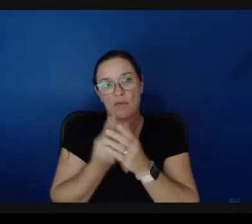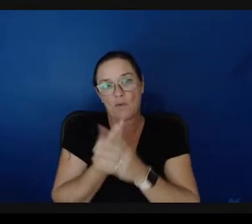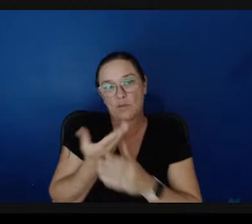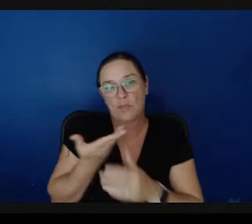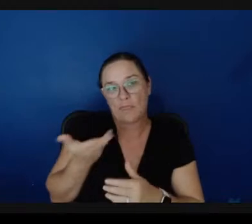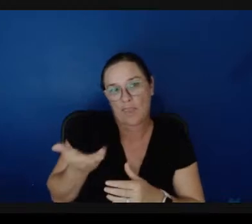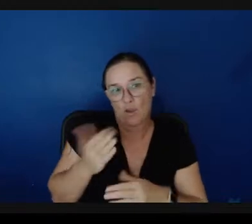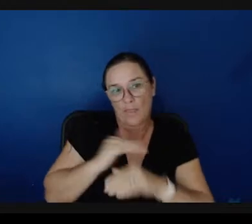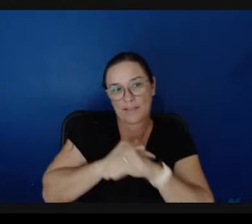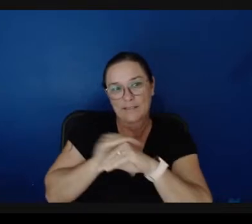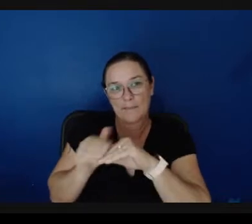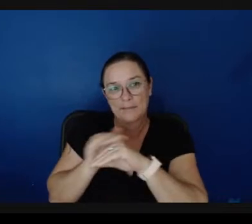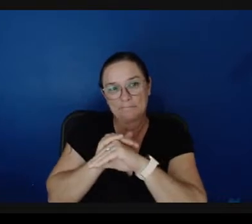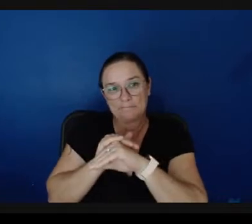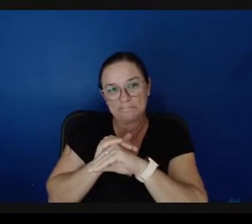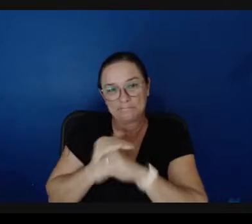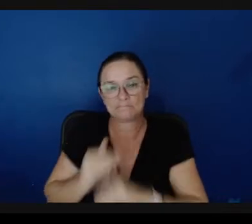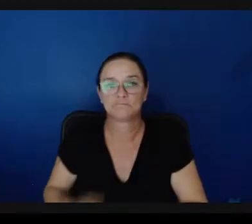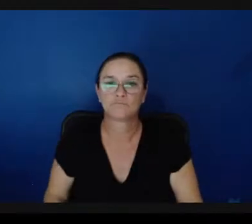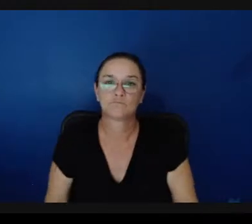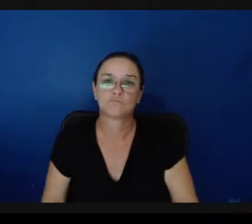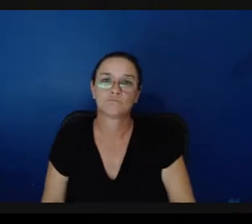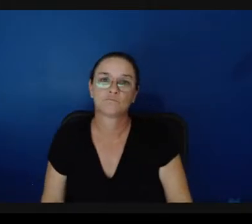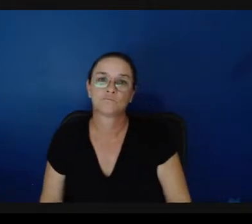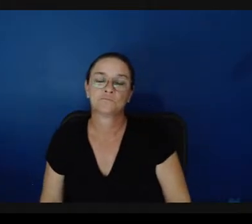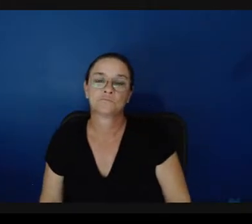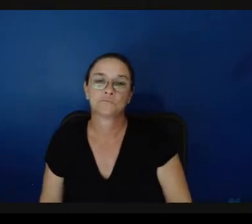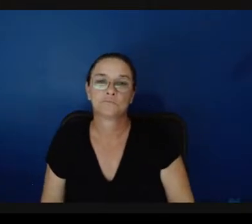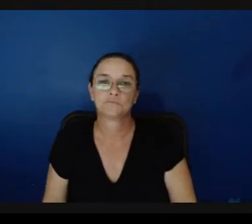say, as one example? And